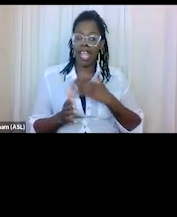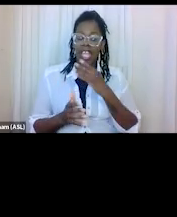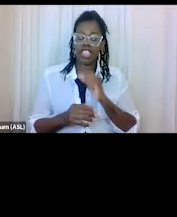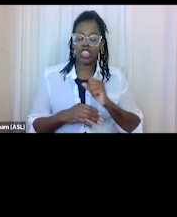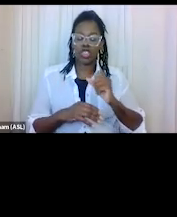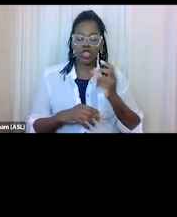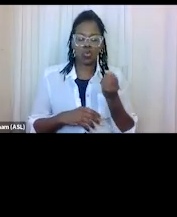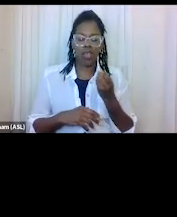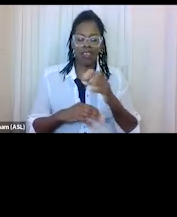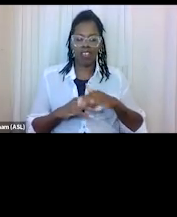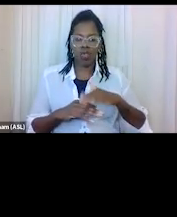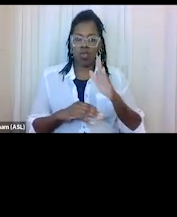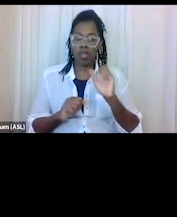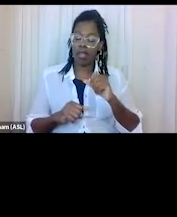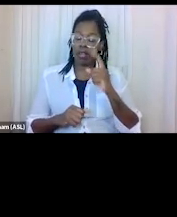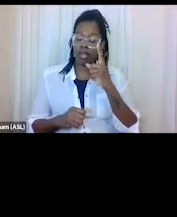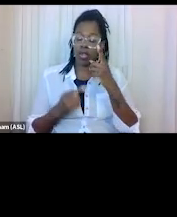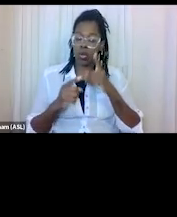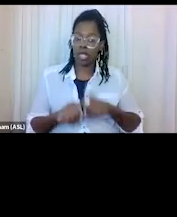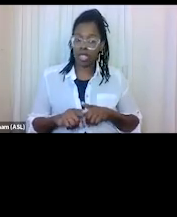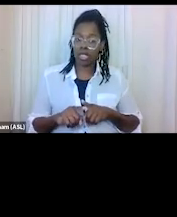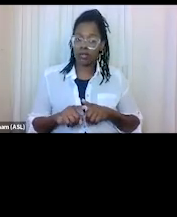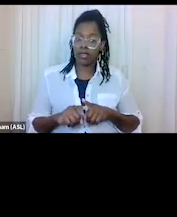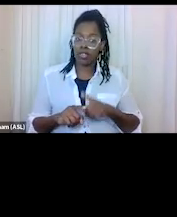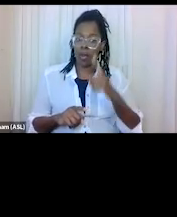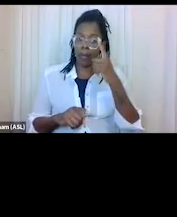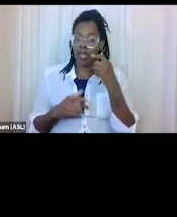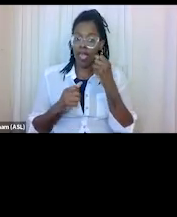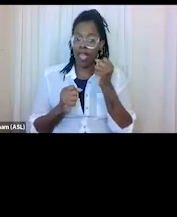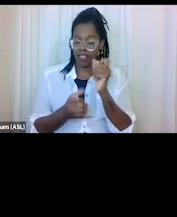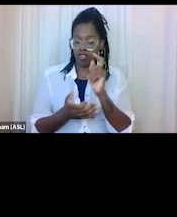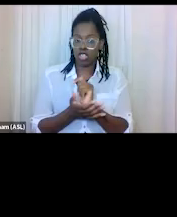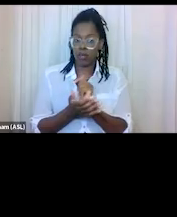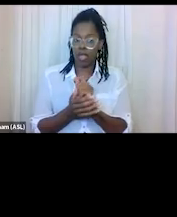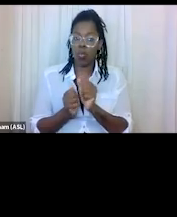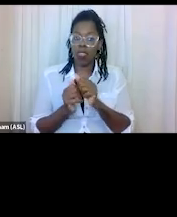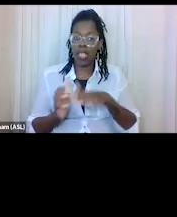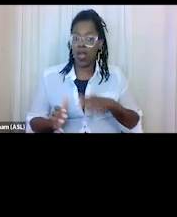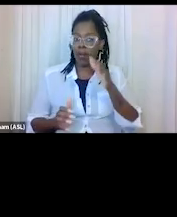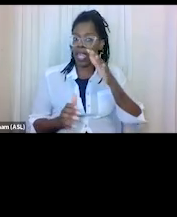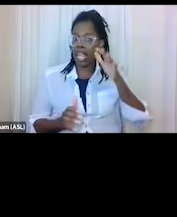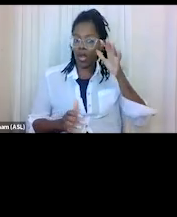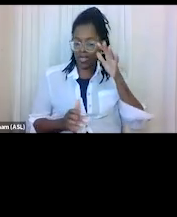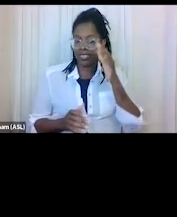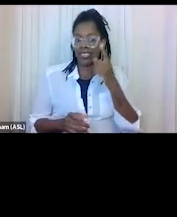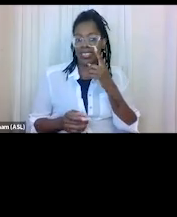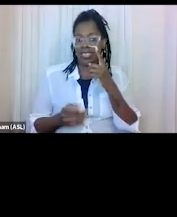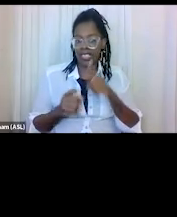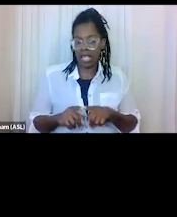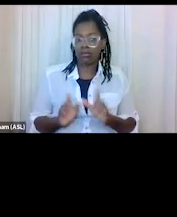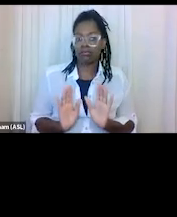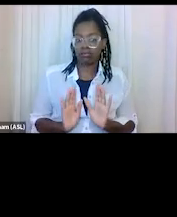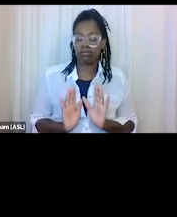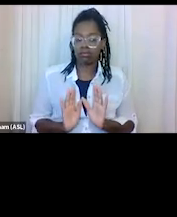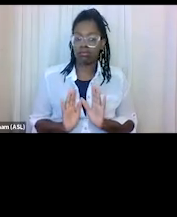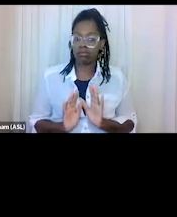can consent to mental health treatment or counseling without a parent or guardian's consent if they meet certain requirements. So the minor is mature enough to